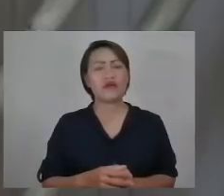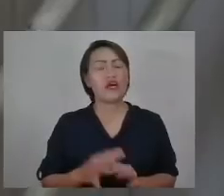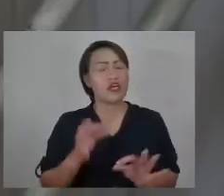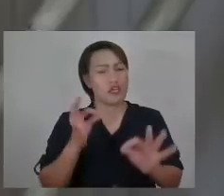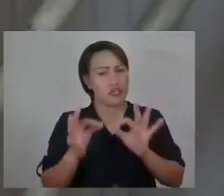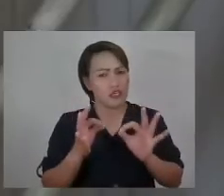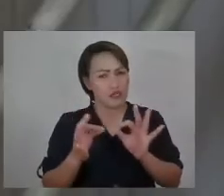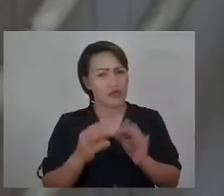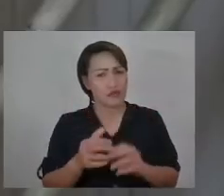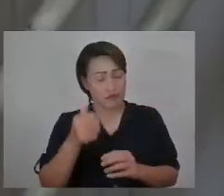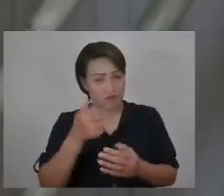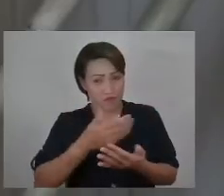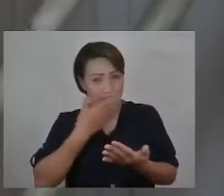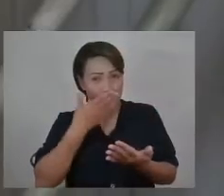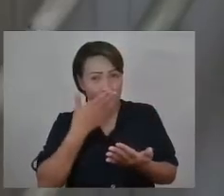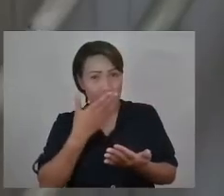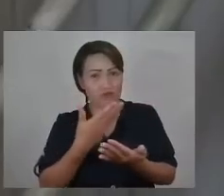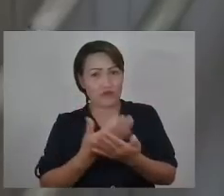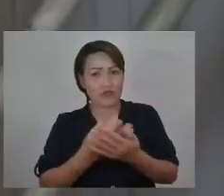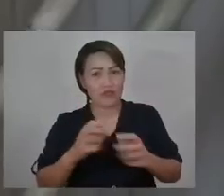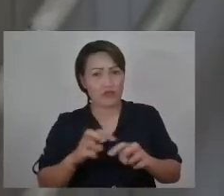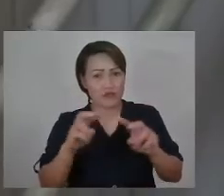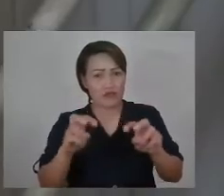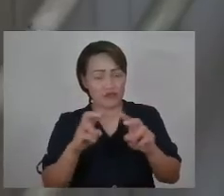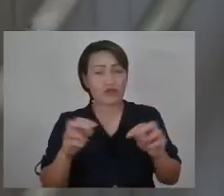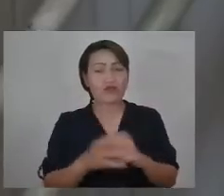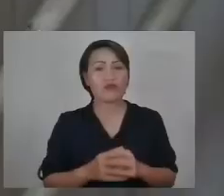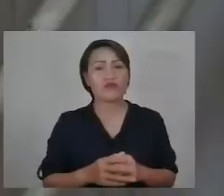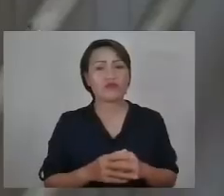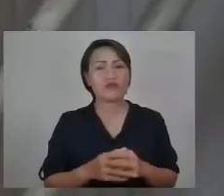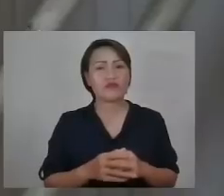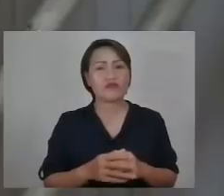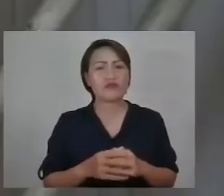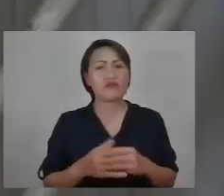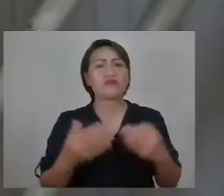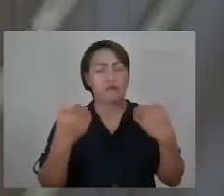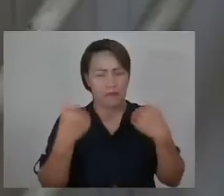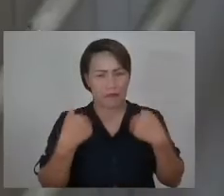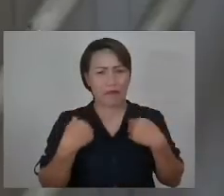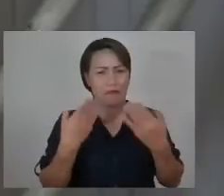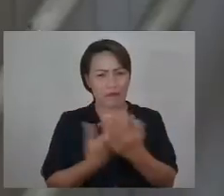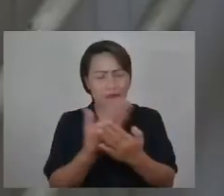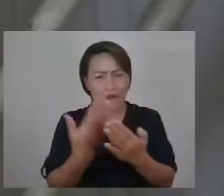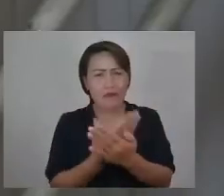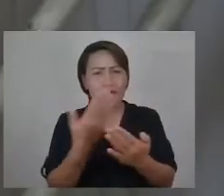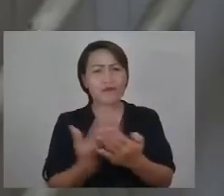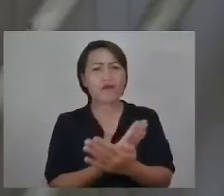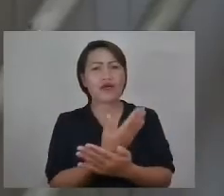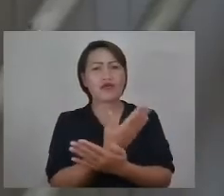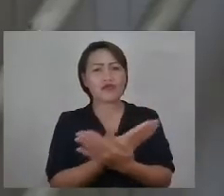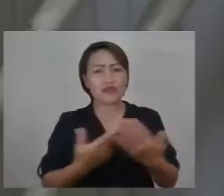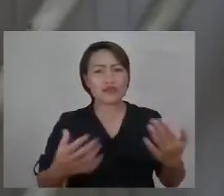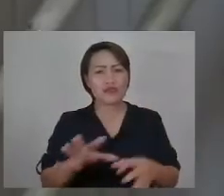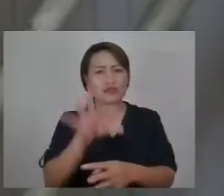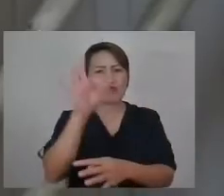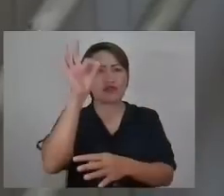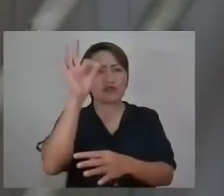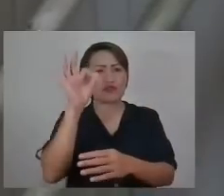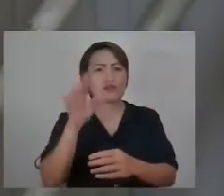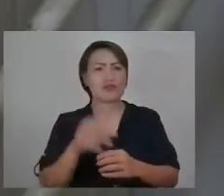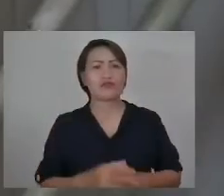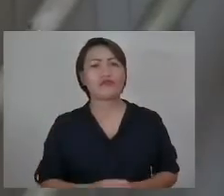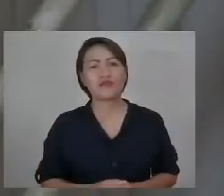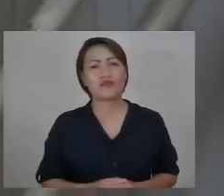we also fuel innovation and discoveries. The result of this is one of the driving